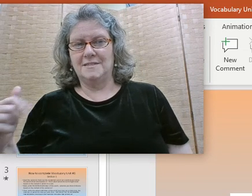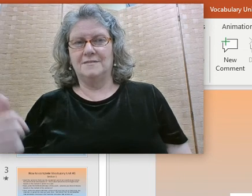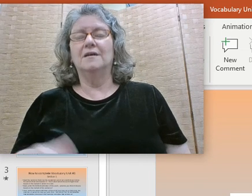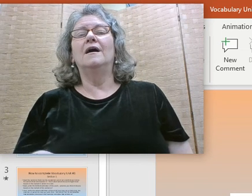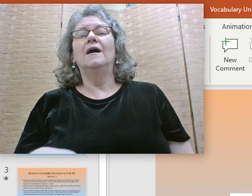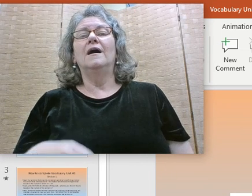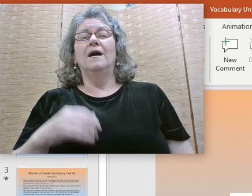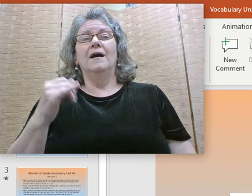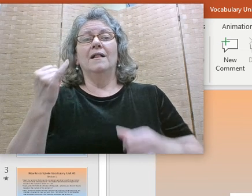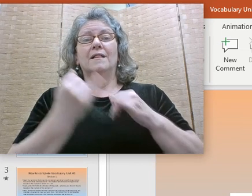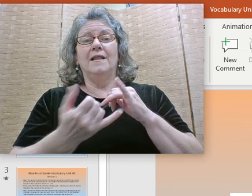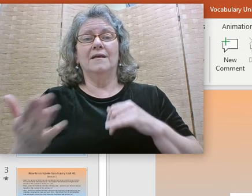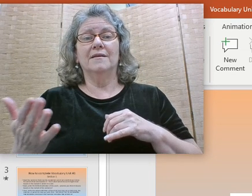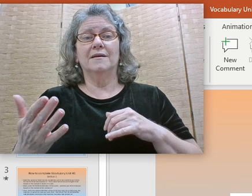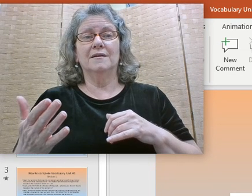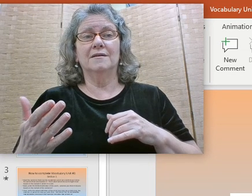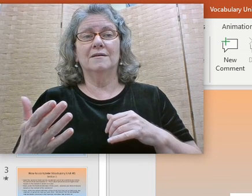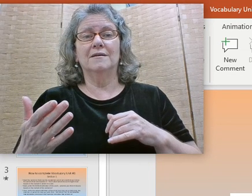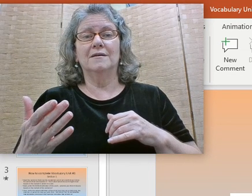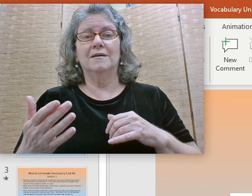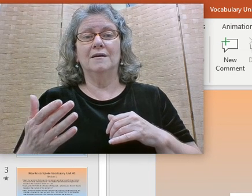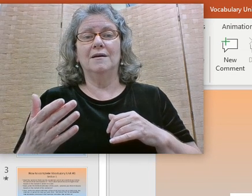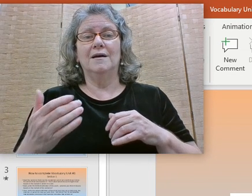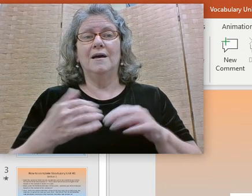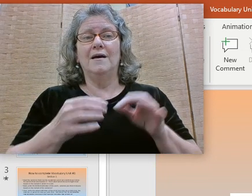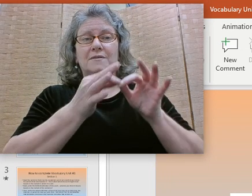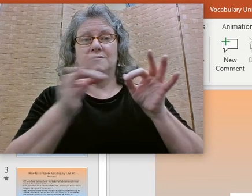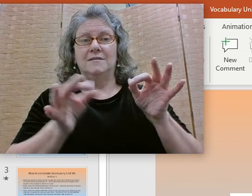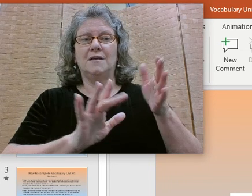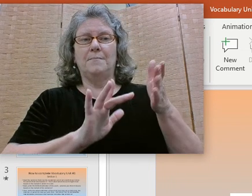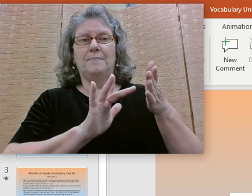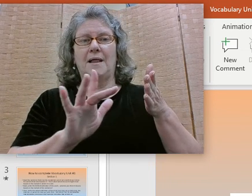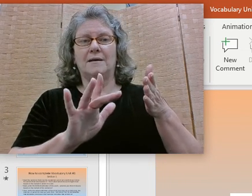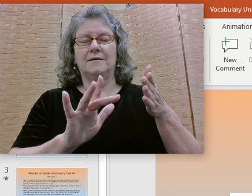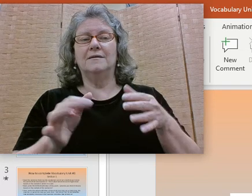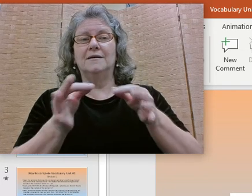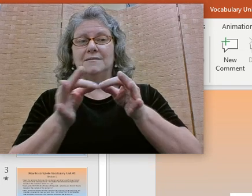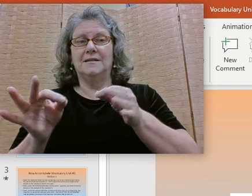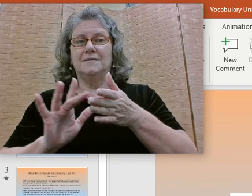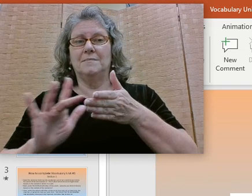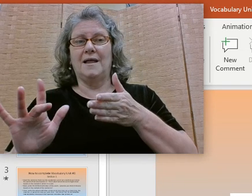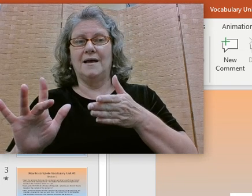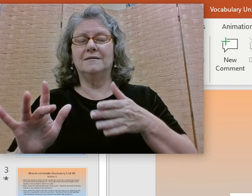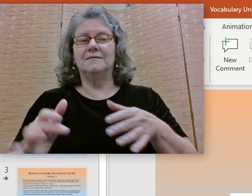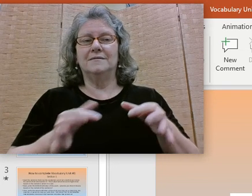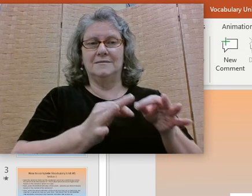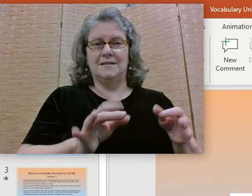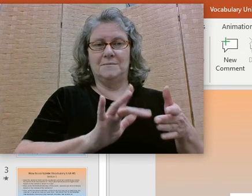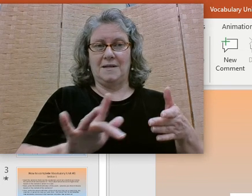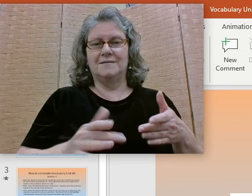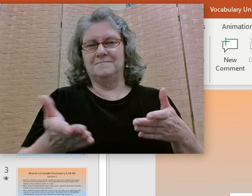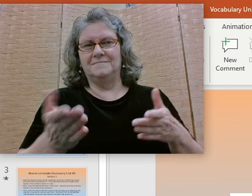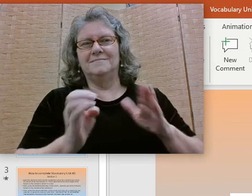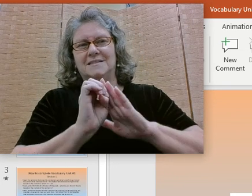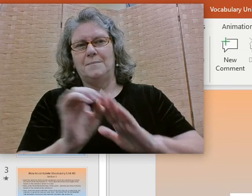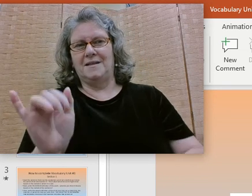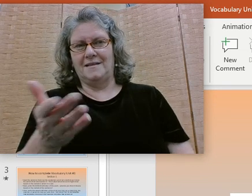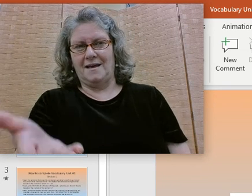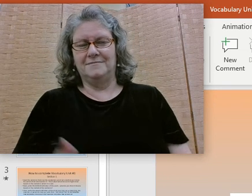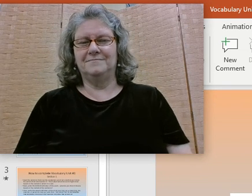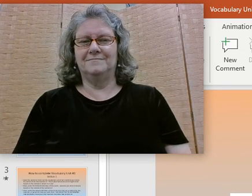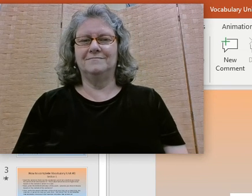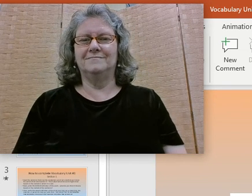do is just a quick fill in the blank section. And on this slide, I have a little snippet of what that's going to look like. It's